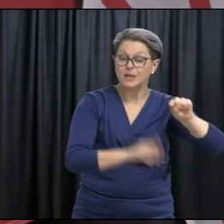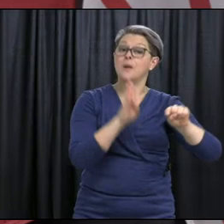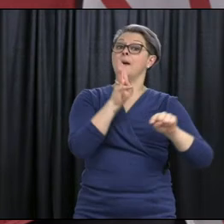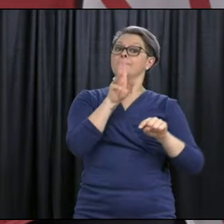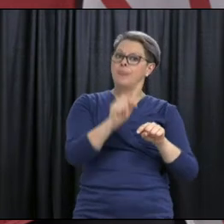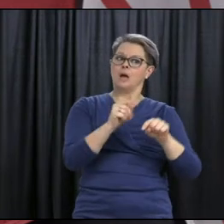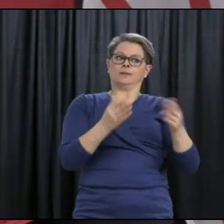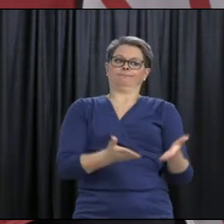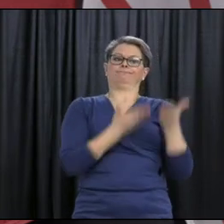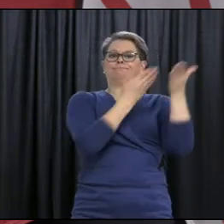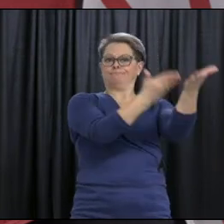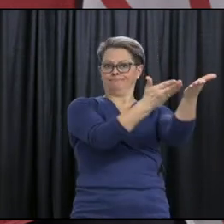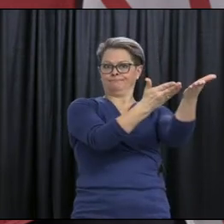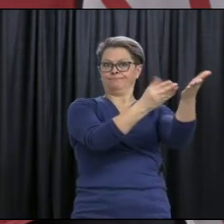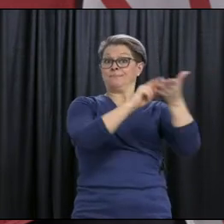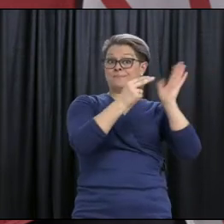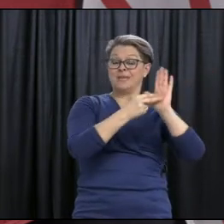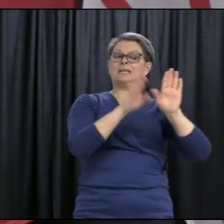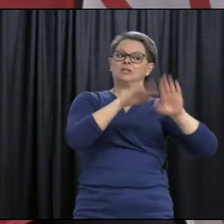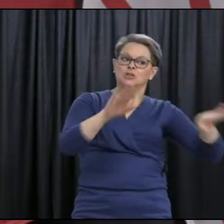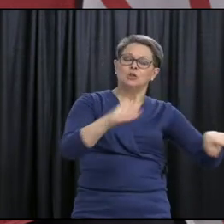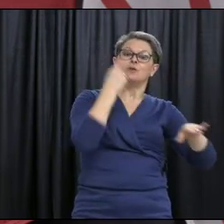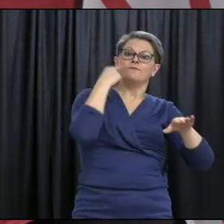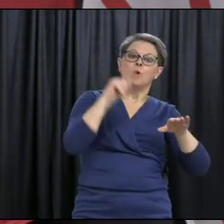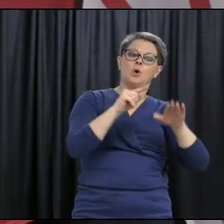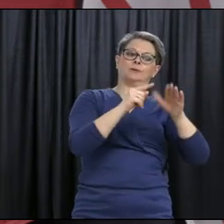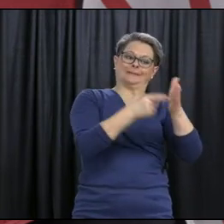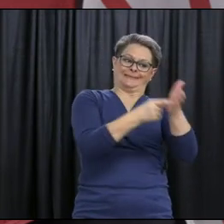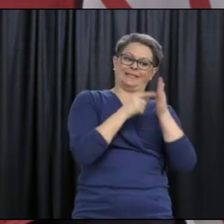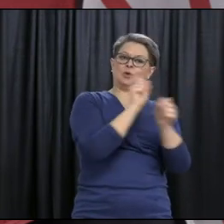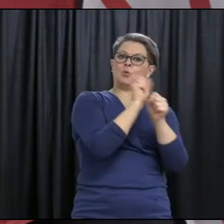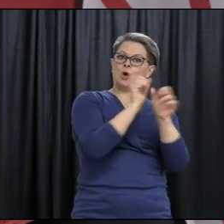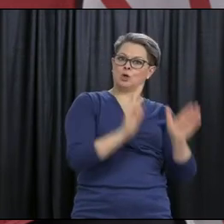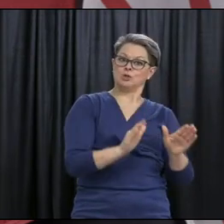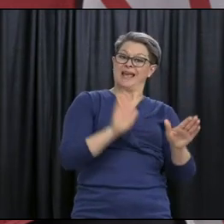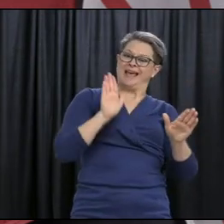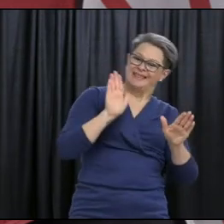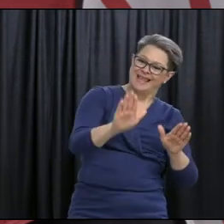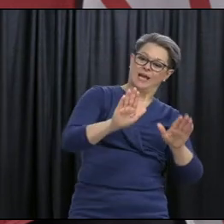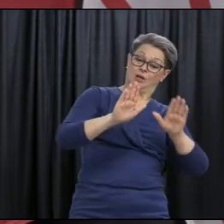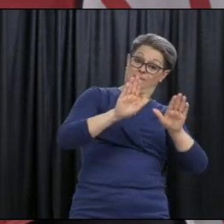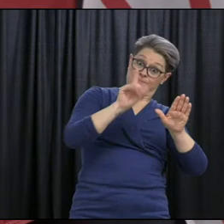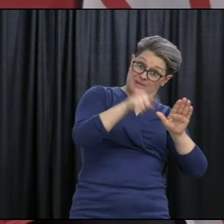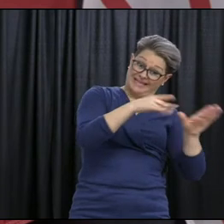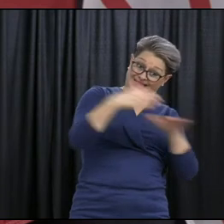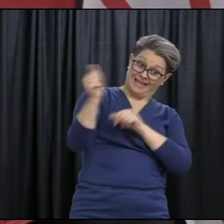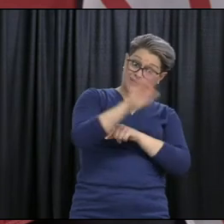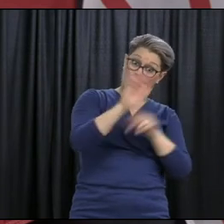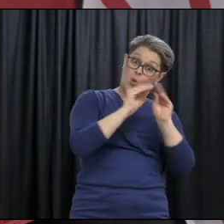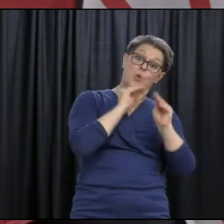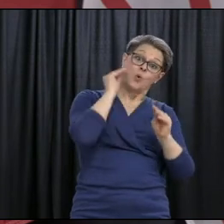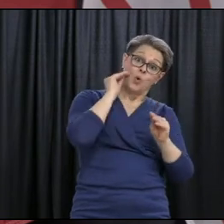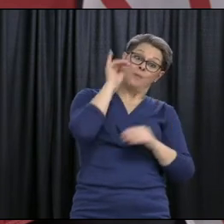is children of essential workers that must report to their workplace.